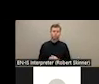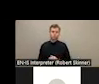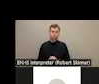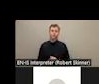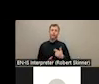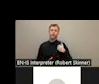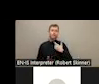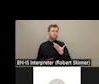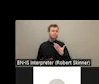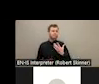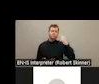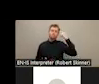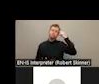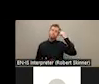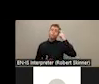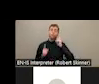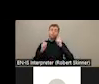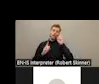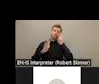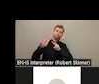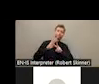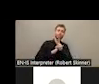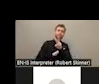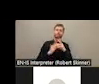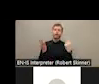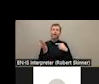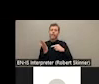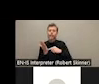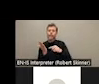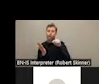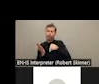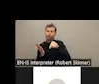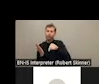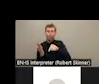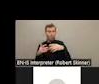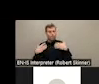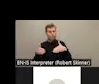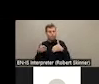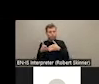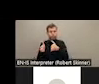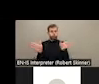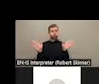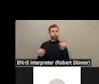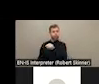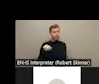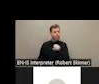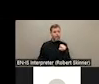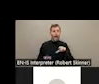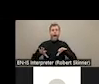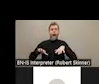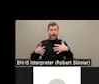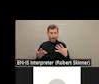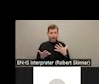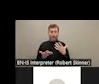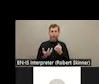improving technologies, assistive technologies, they have to be thought to promote the independence